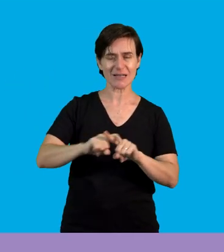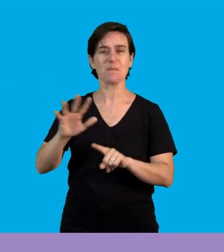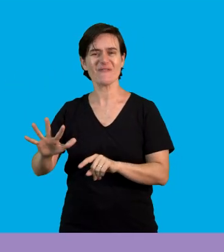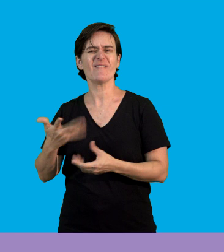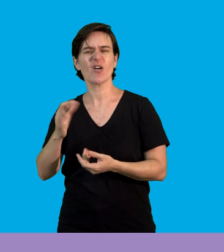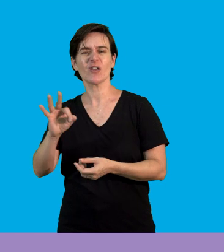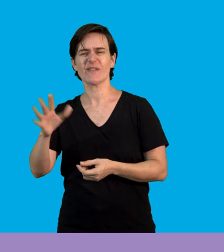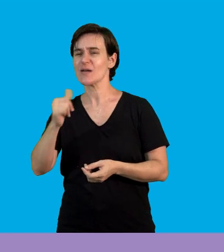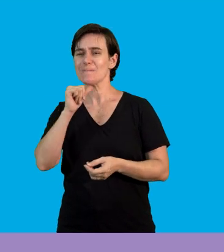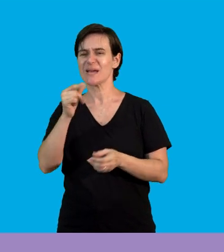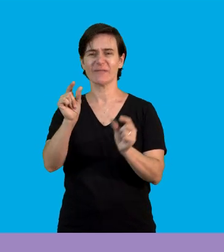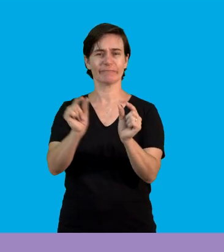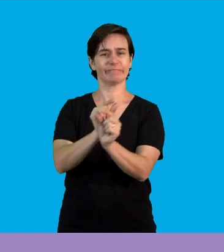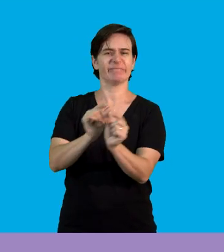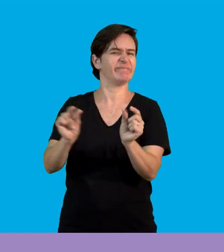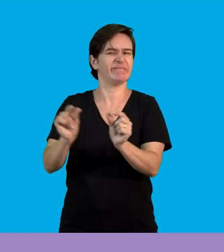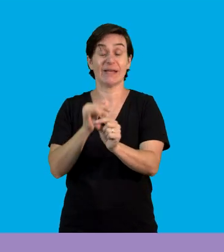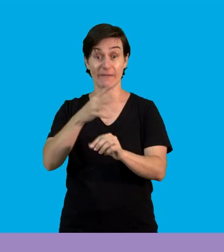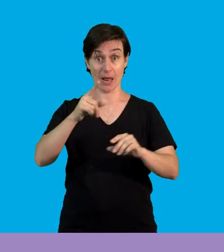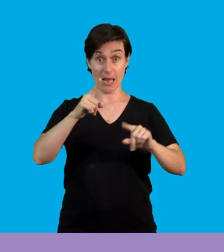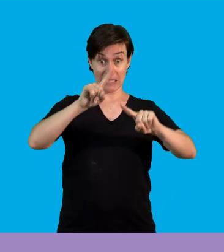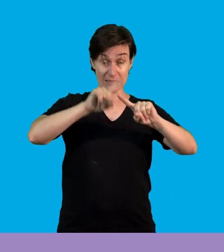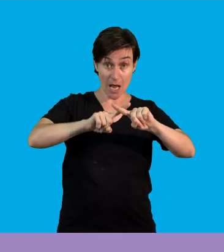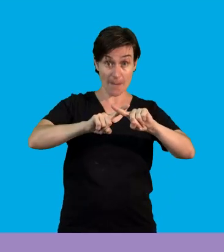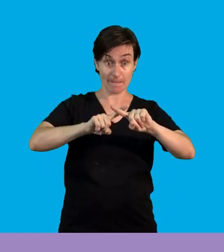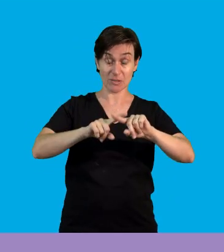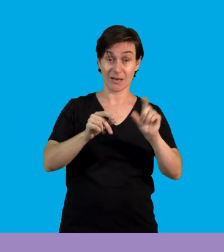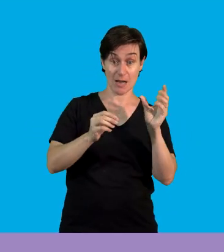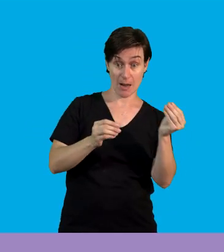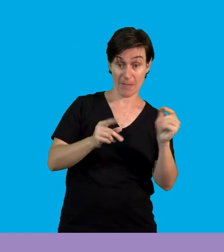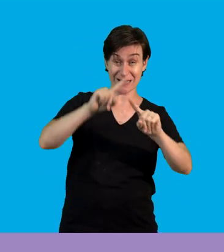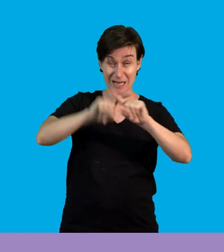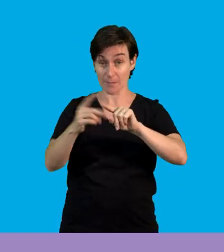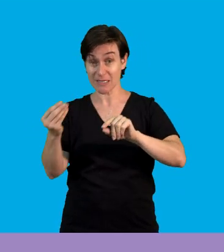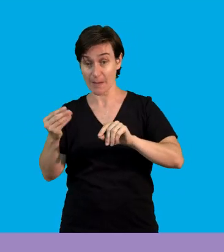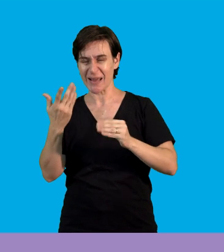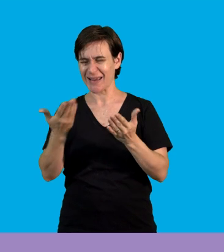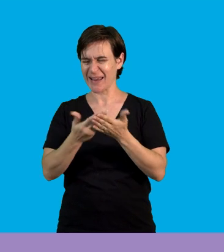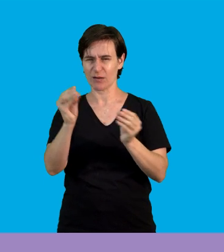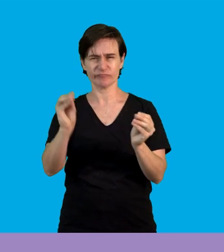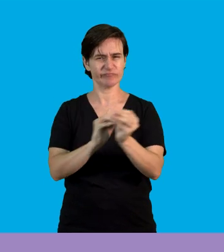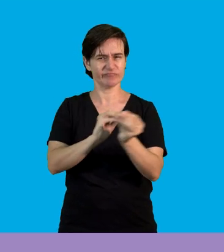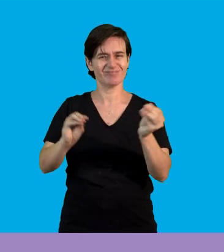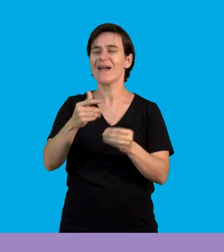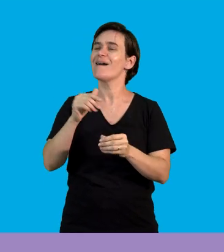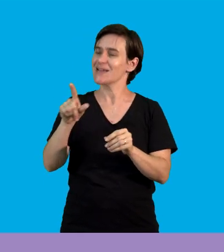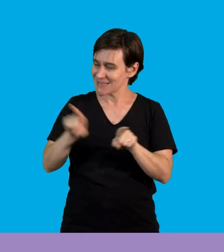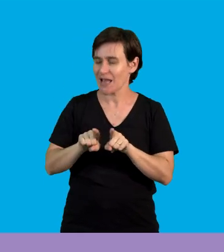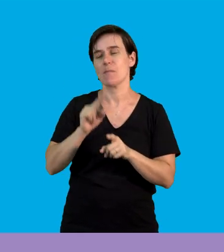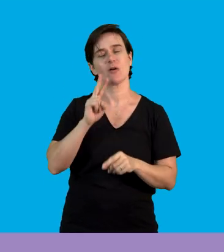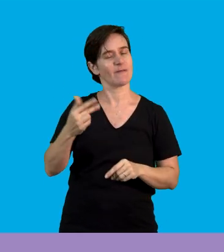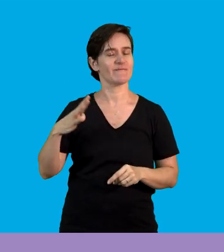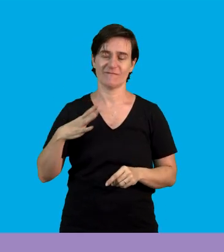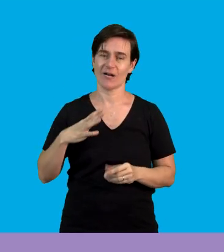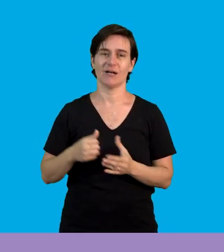the numbers are arranged does not change, will not alter the answer. So in this case, it